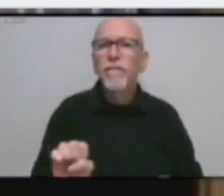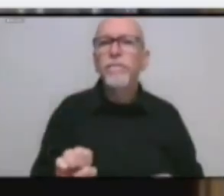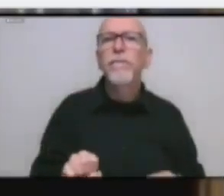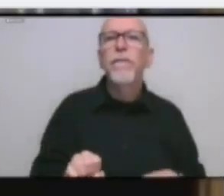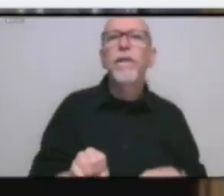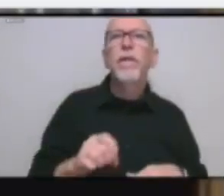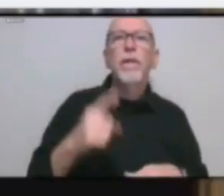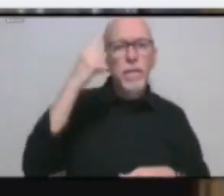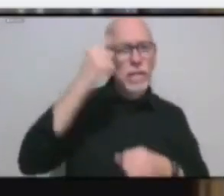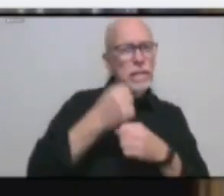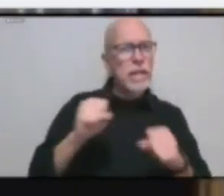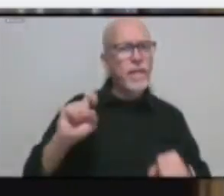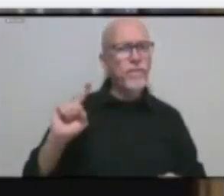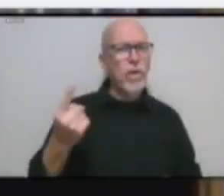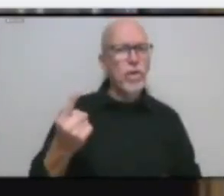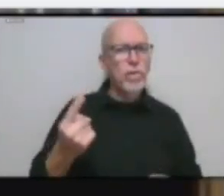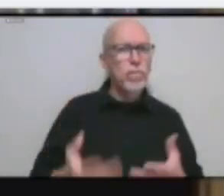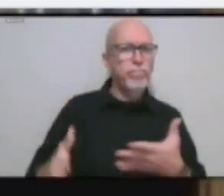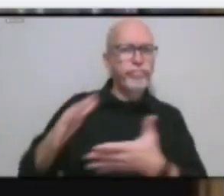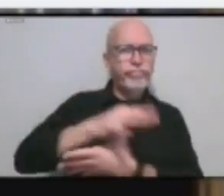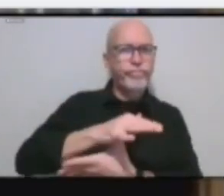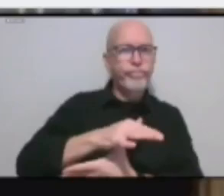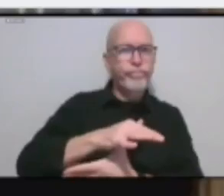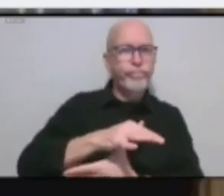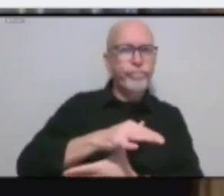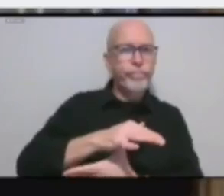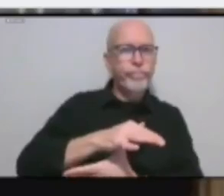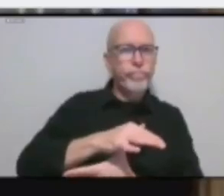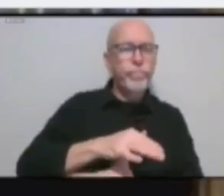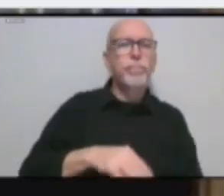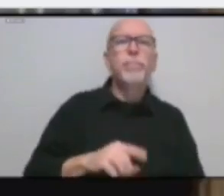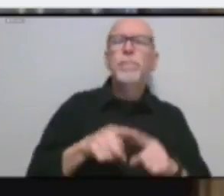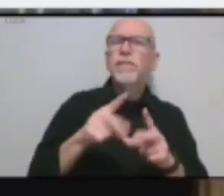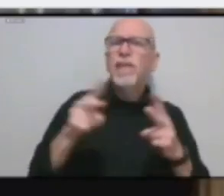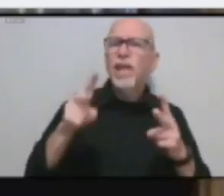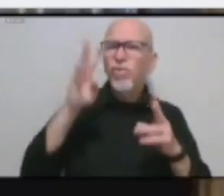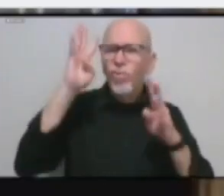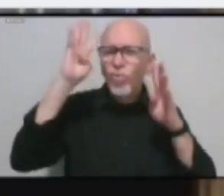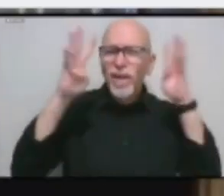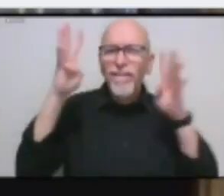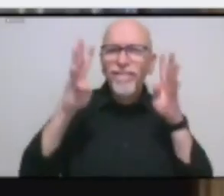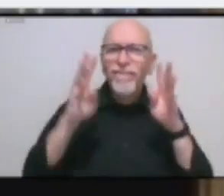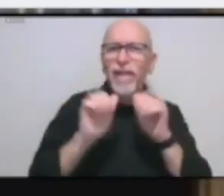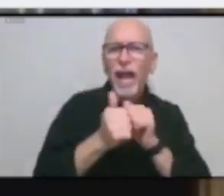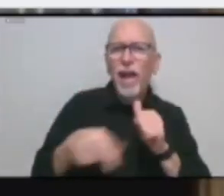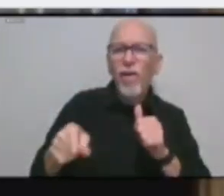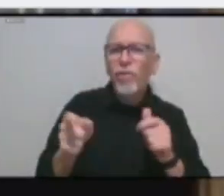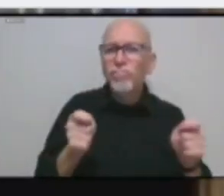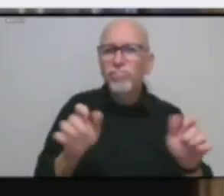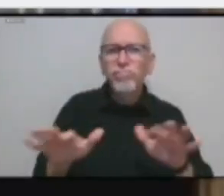safety first, paramount, but become very creative in